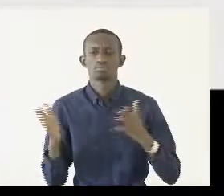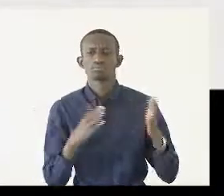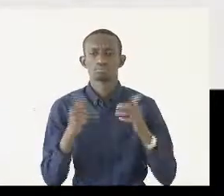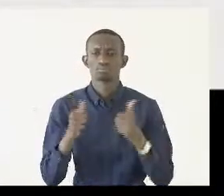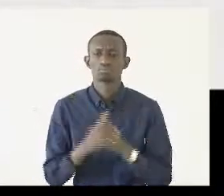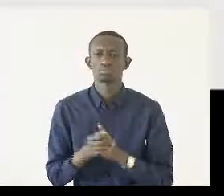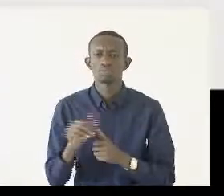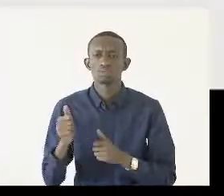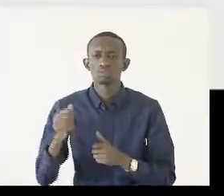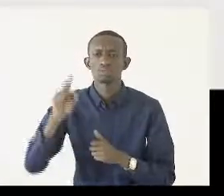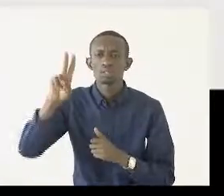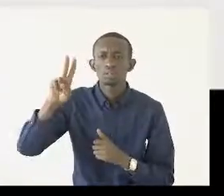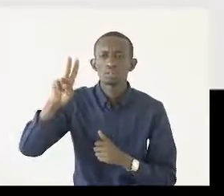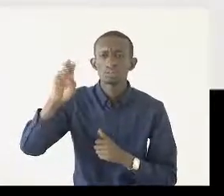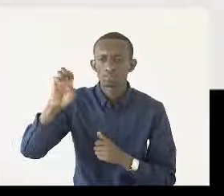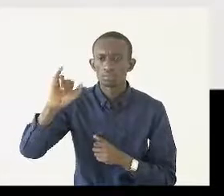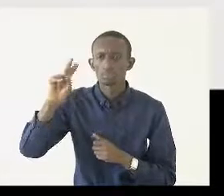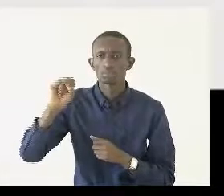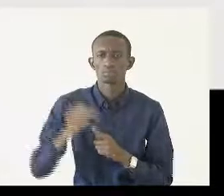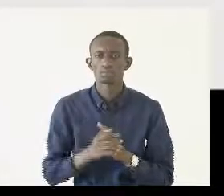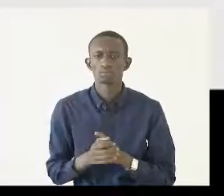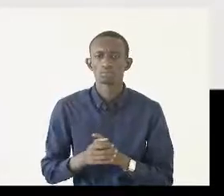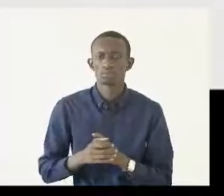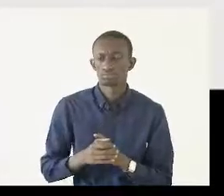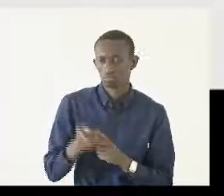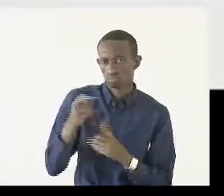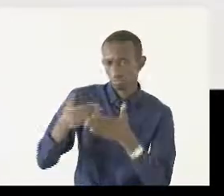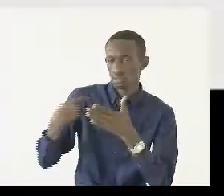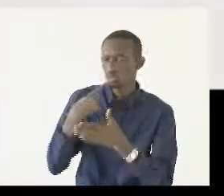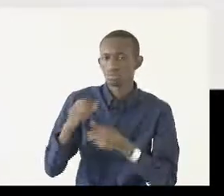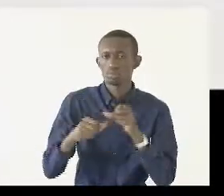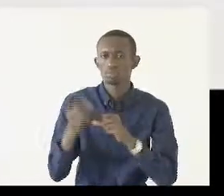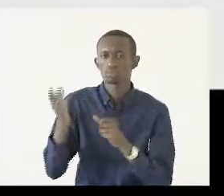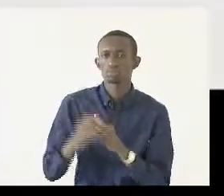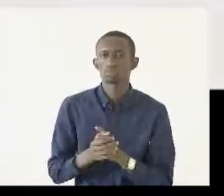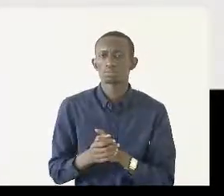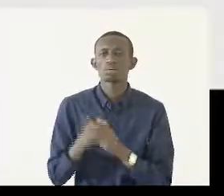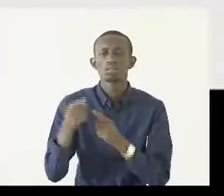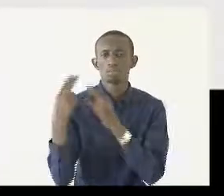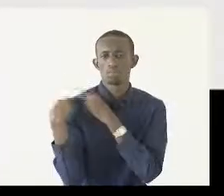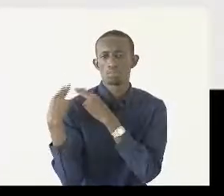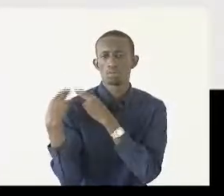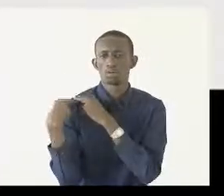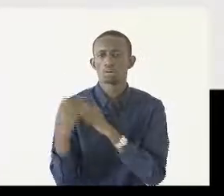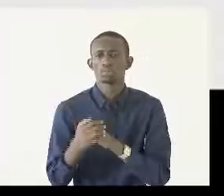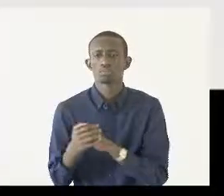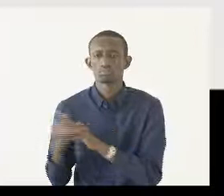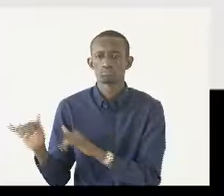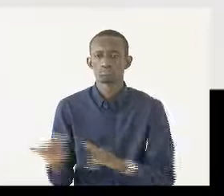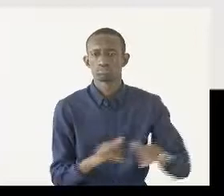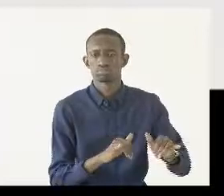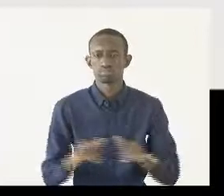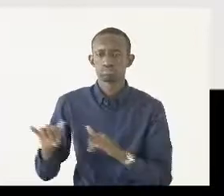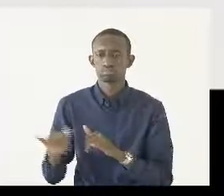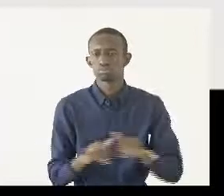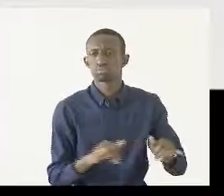are the vascular bundles we talked about, xylem and phloem. These are responsible for transporting mineral